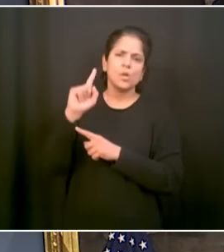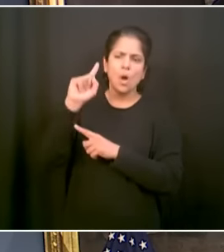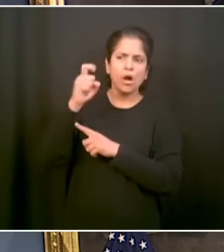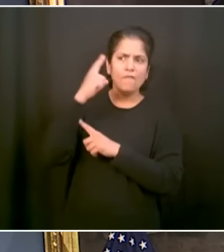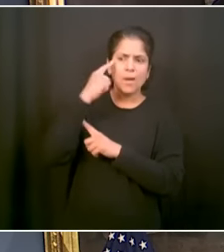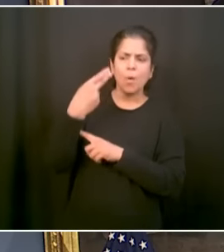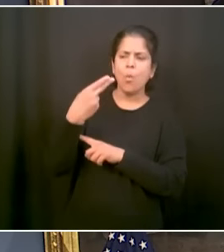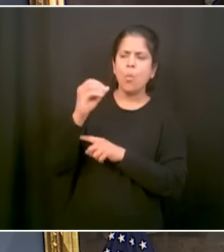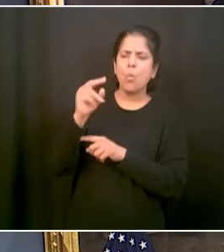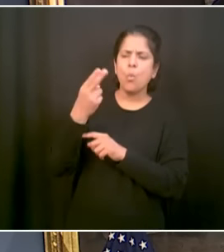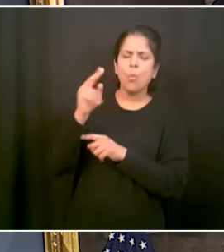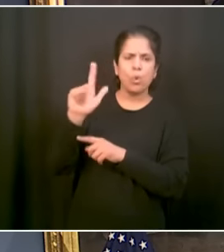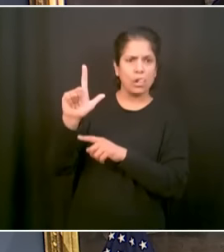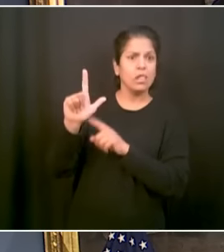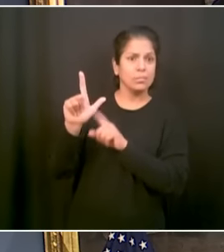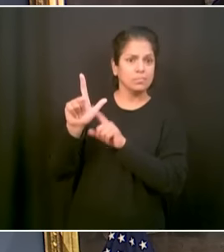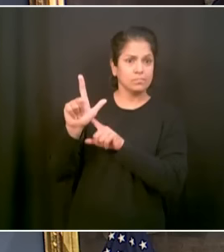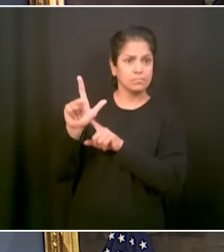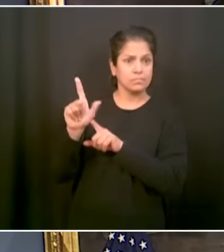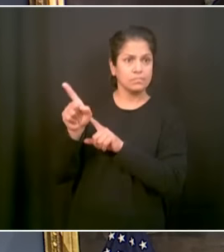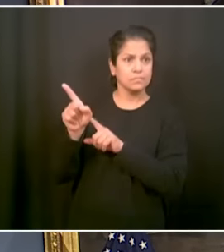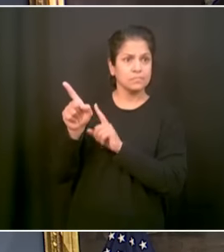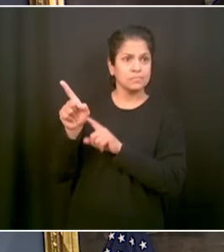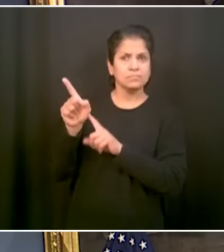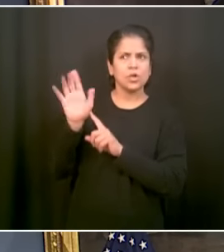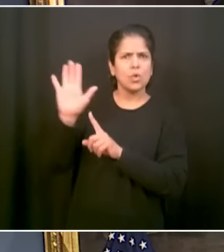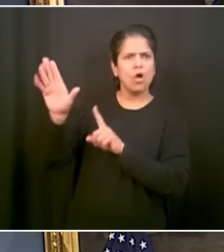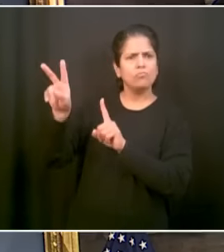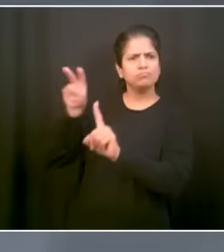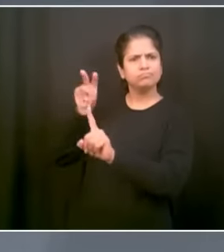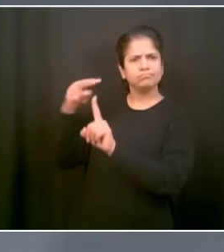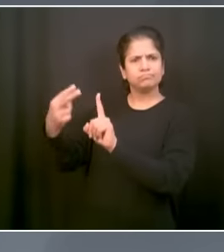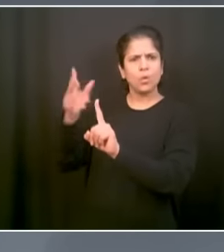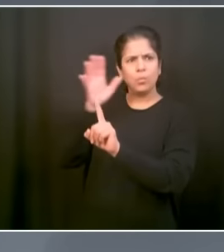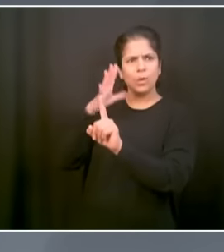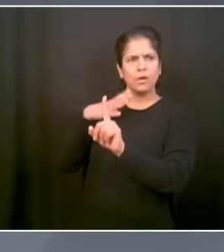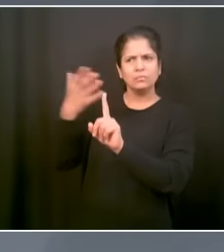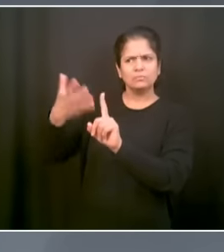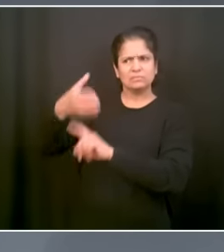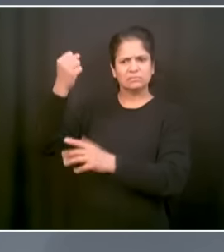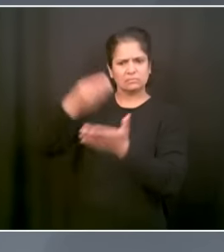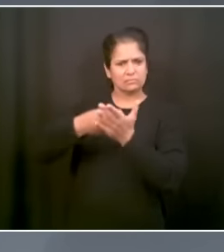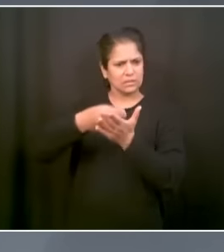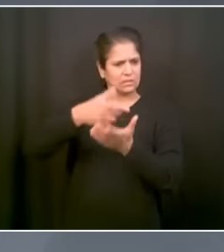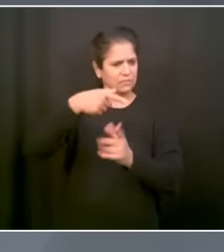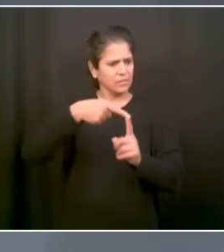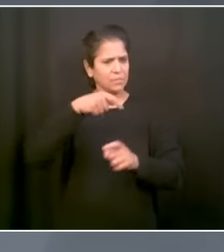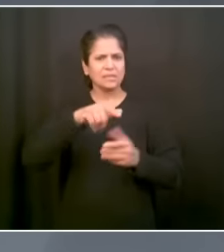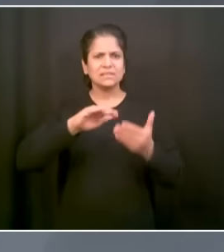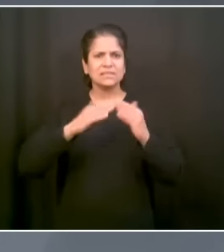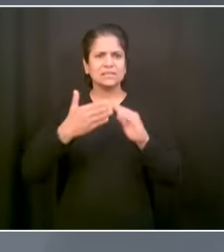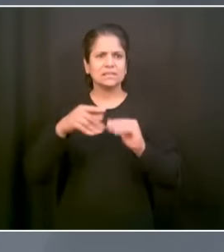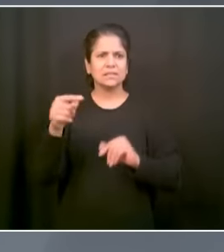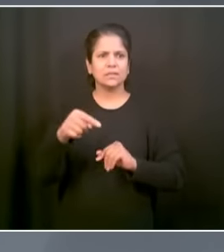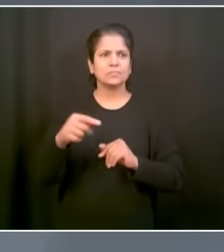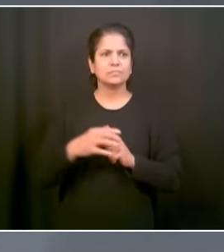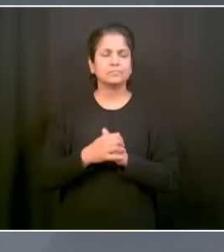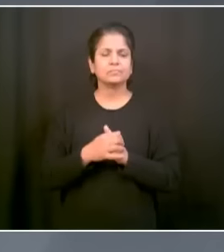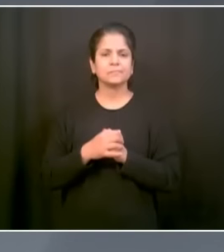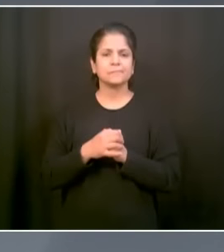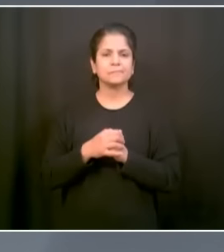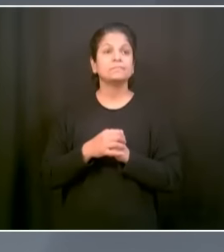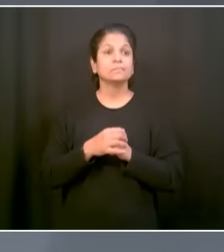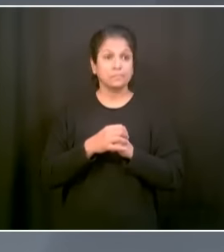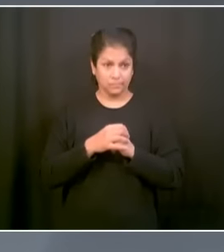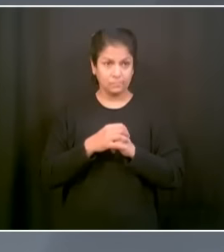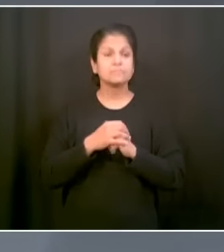from the city since 2022? I've been encouraged by our conversations with Governor Hochul, and I've been encouraged also by the relationship